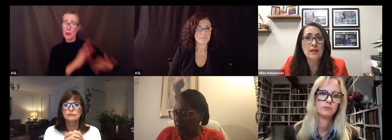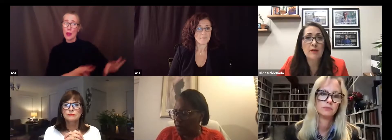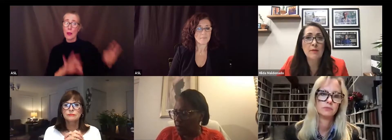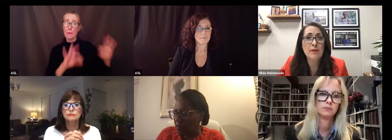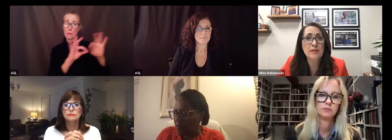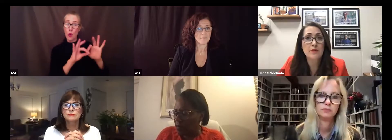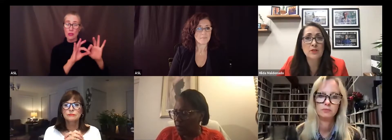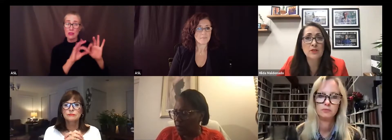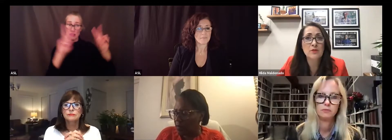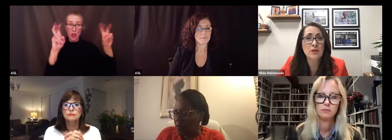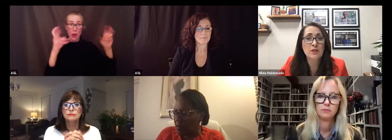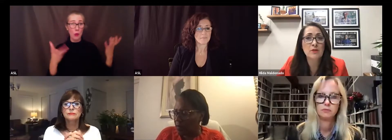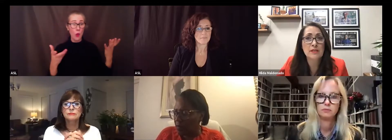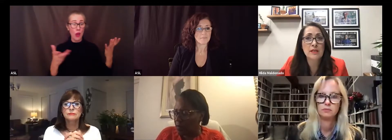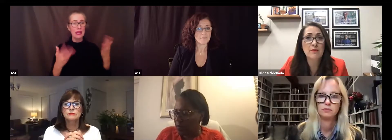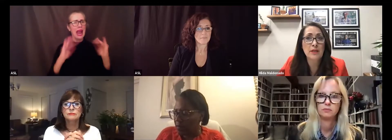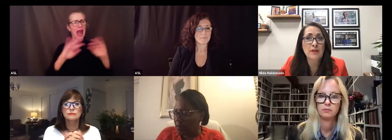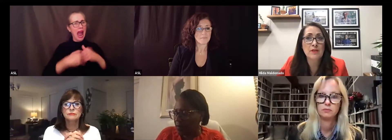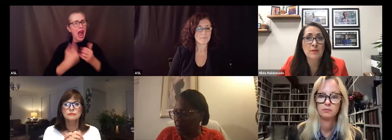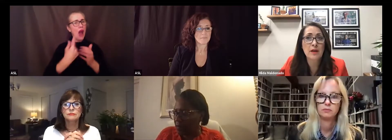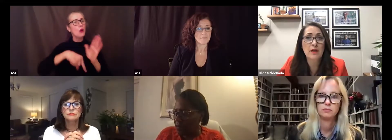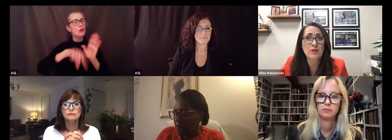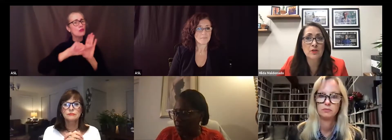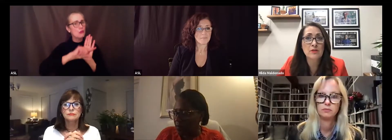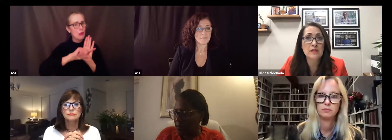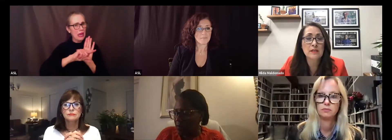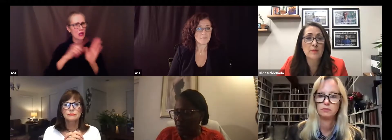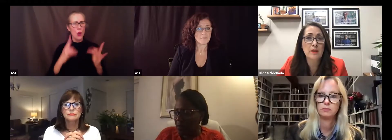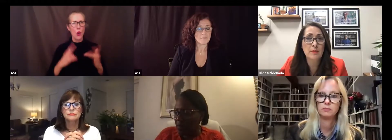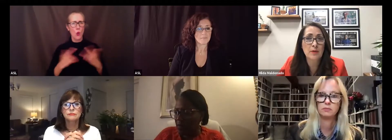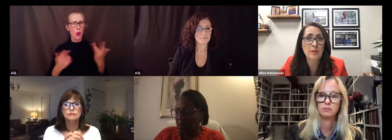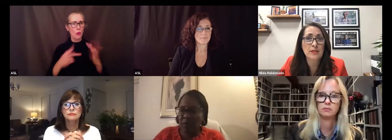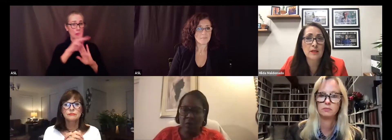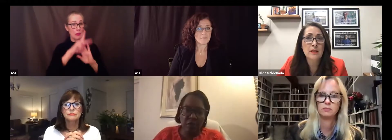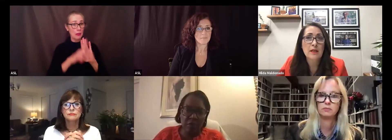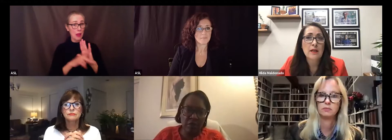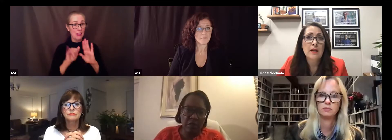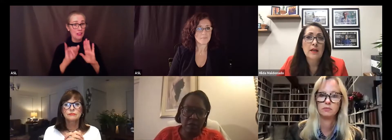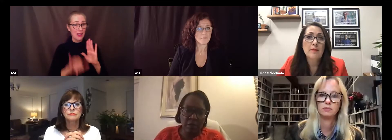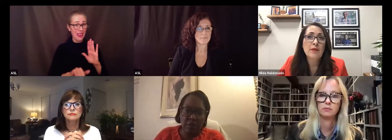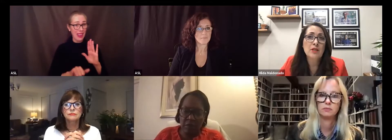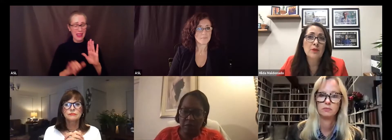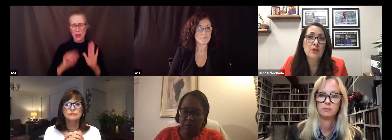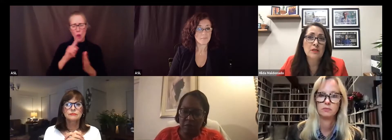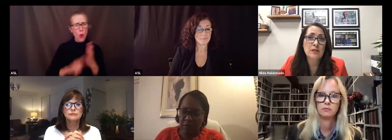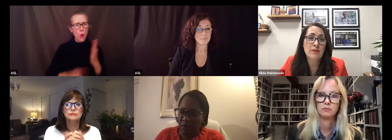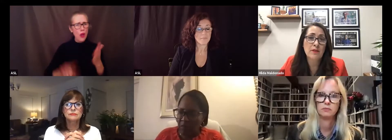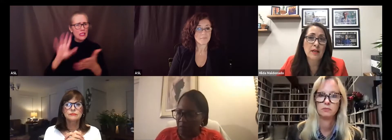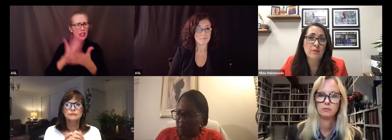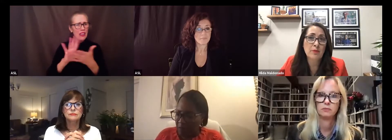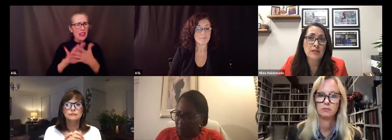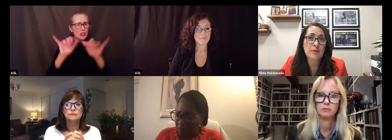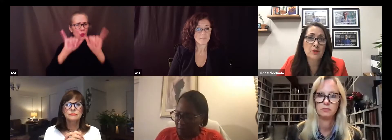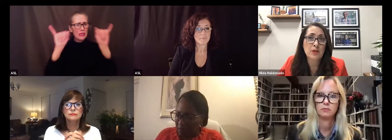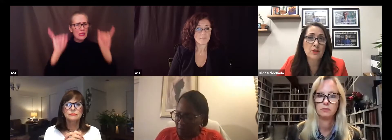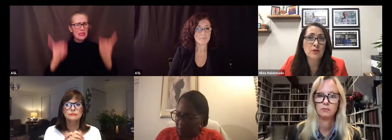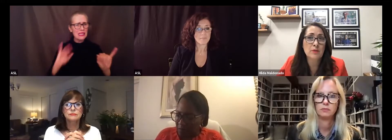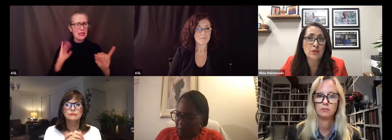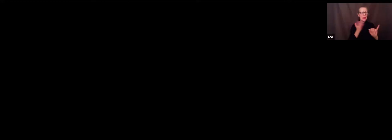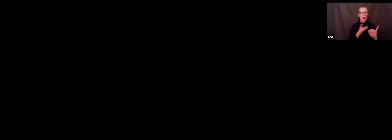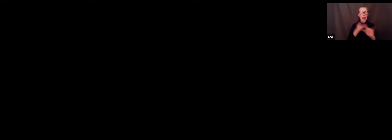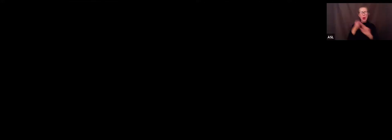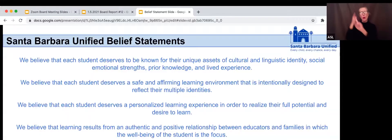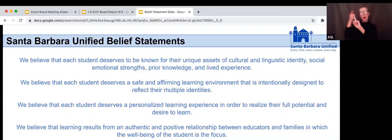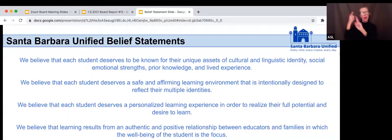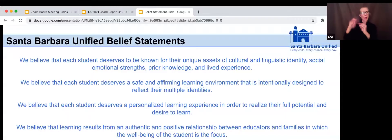believe strongly that we must approach this work through a set of beliefs about our school system and our purpose. Let me share with you a set of guiding principles we hold